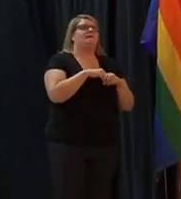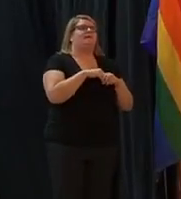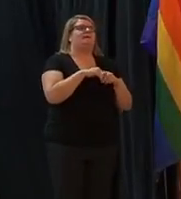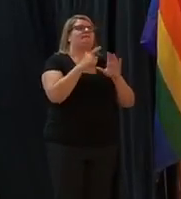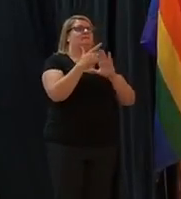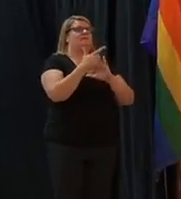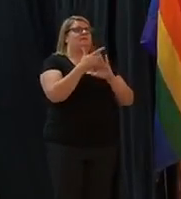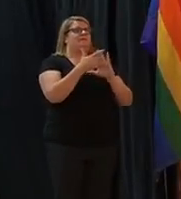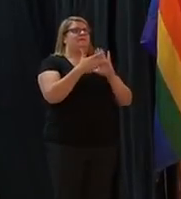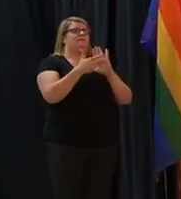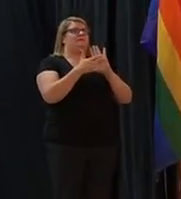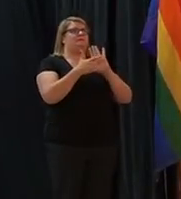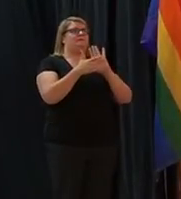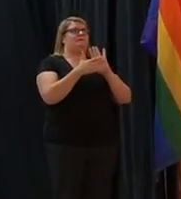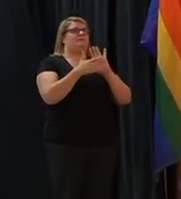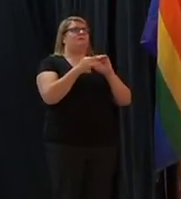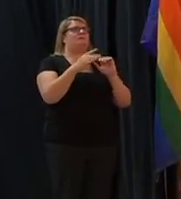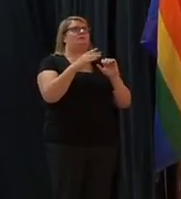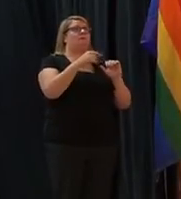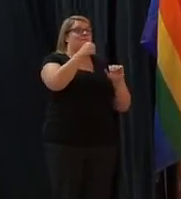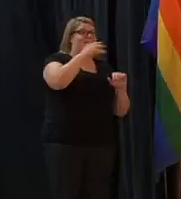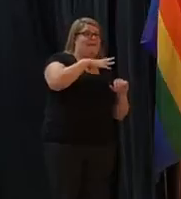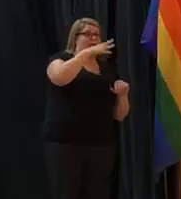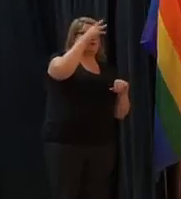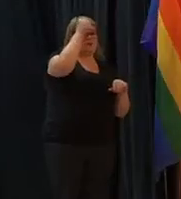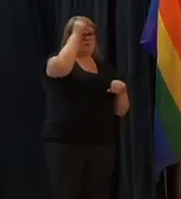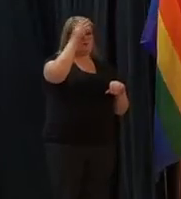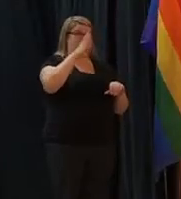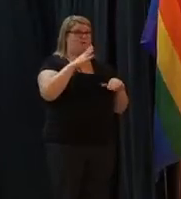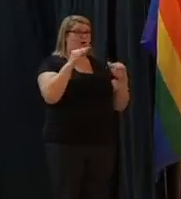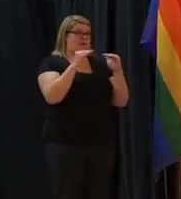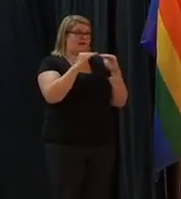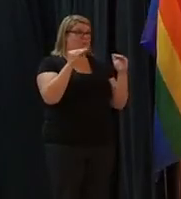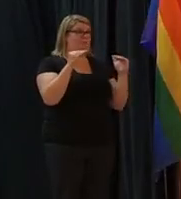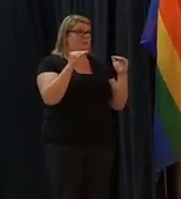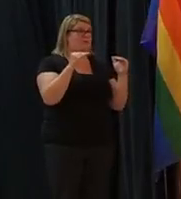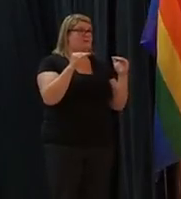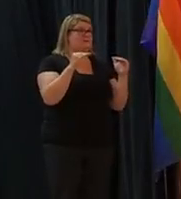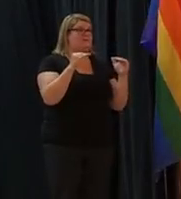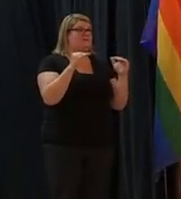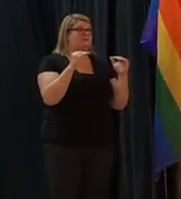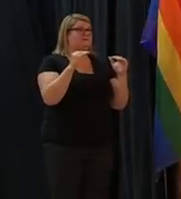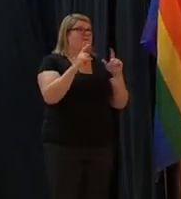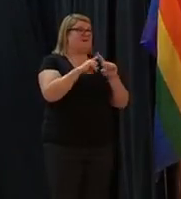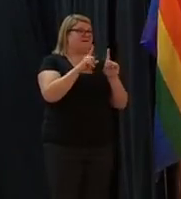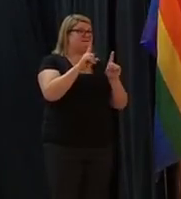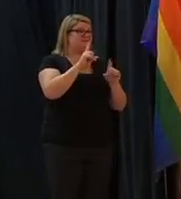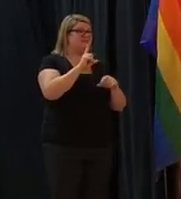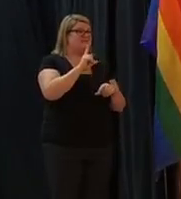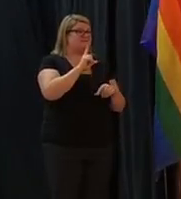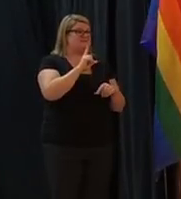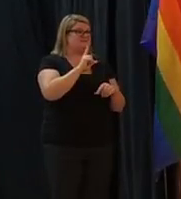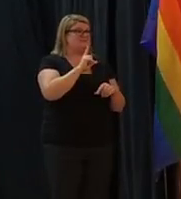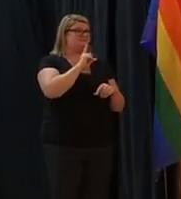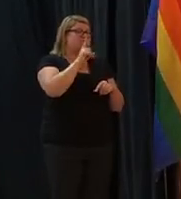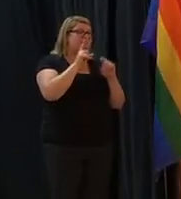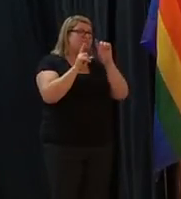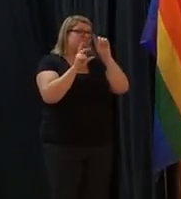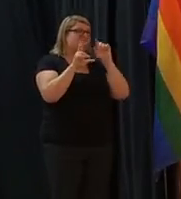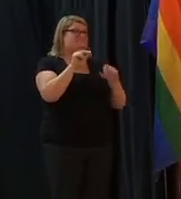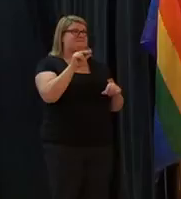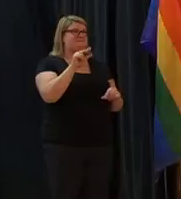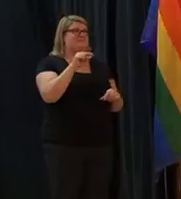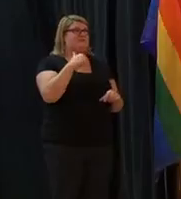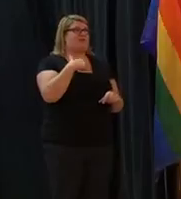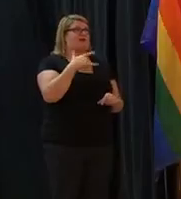the men and women are equal. But in reality, it's a little bit hard. So I